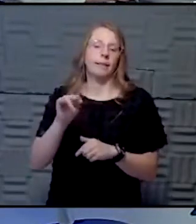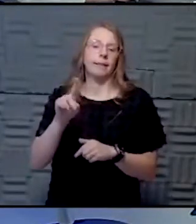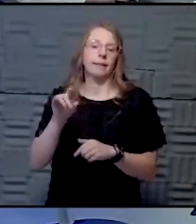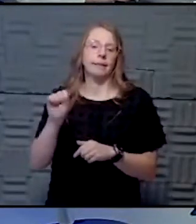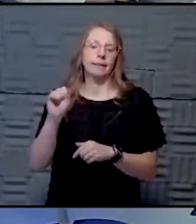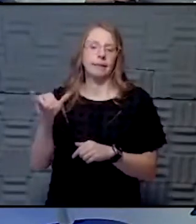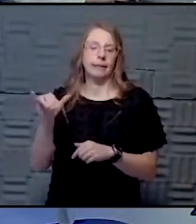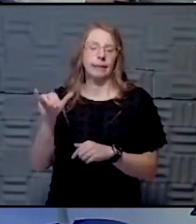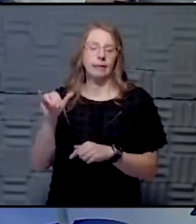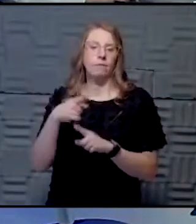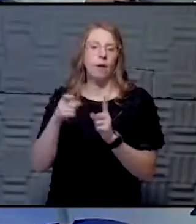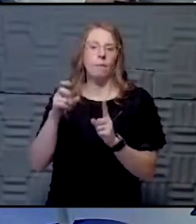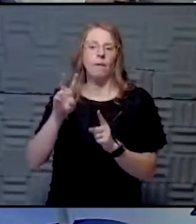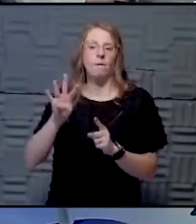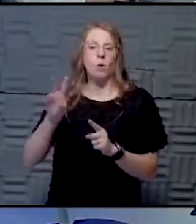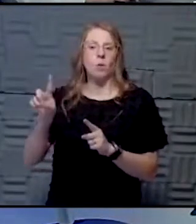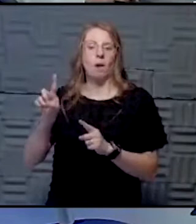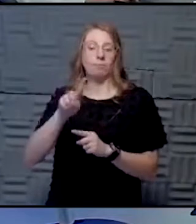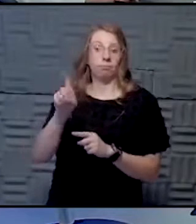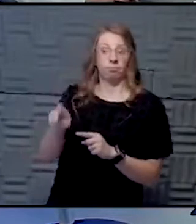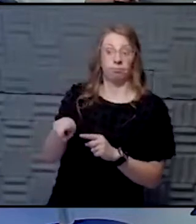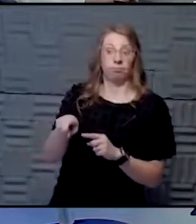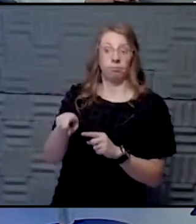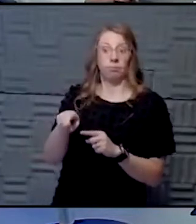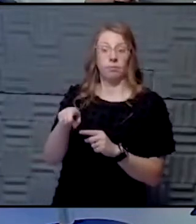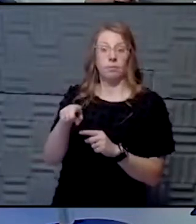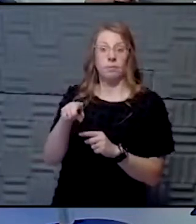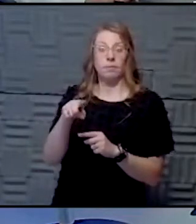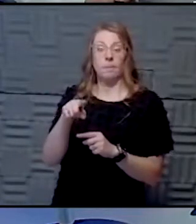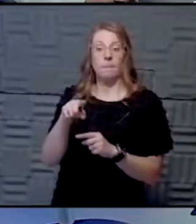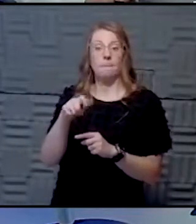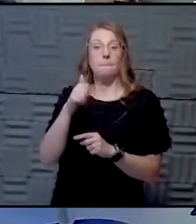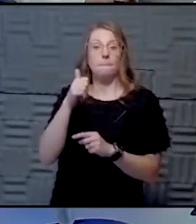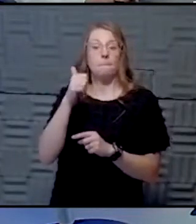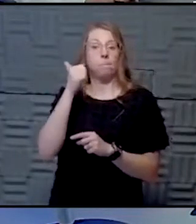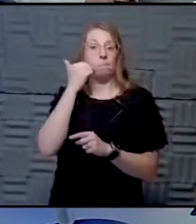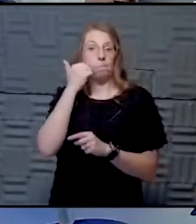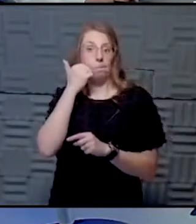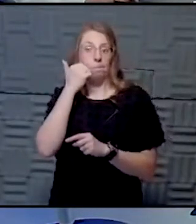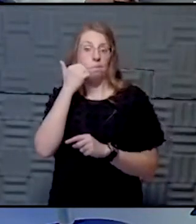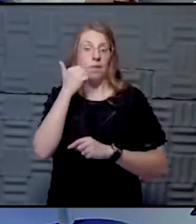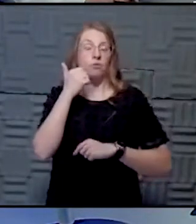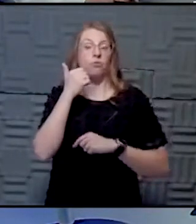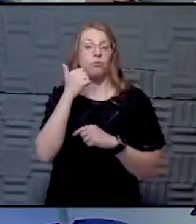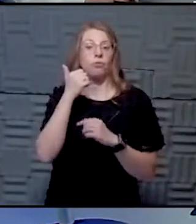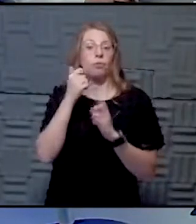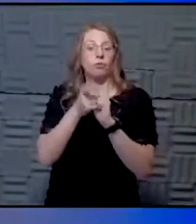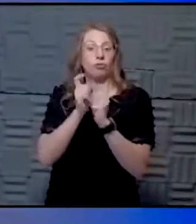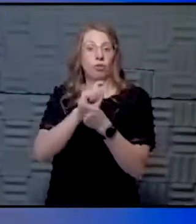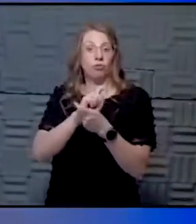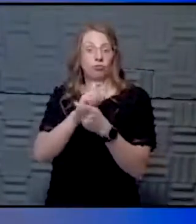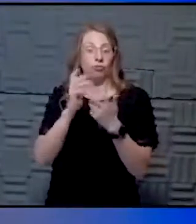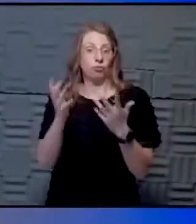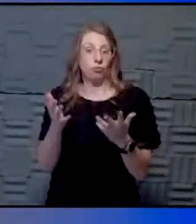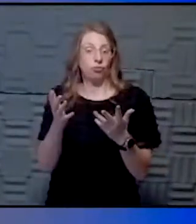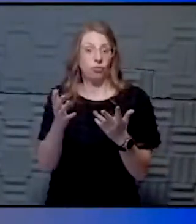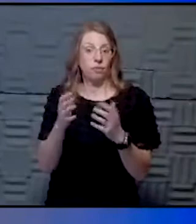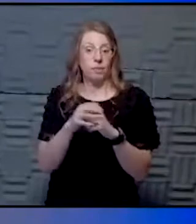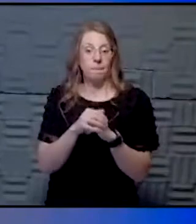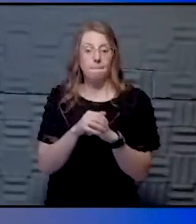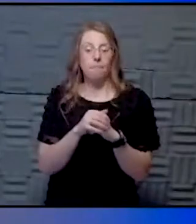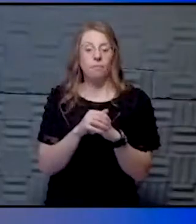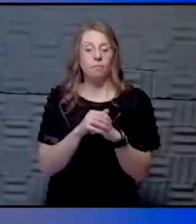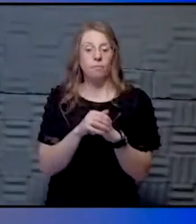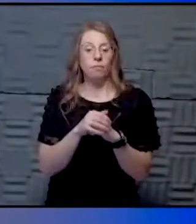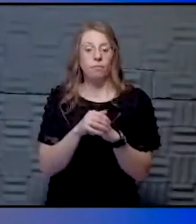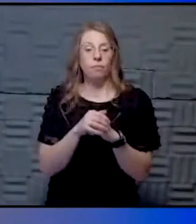from 41 asked Dr. Wieneke if you can comment on possible menstrual changes post-vaccination. Is this true or not? So we're seeing a lot